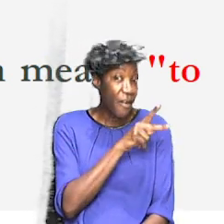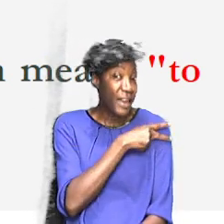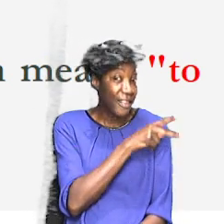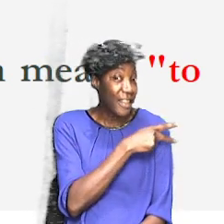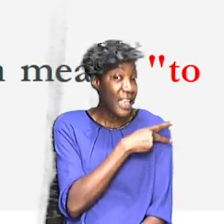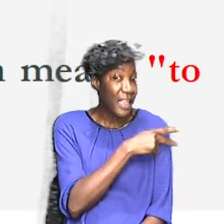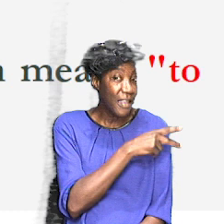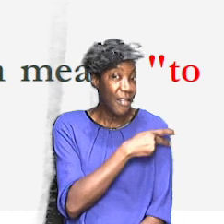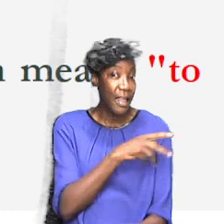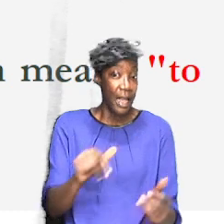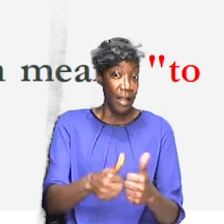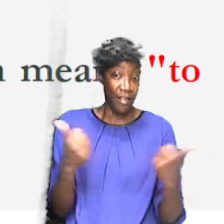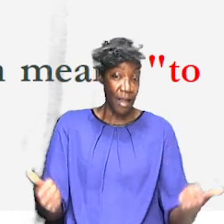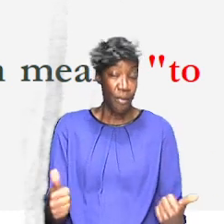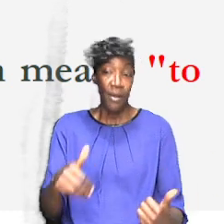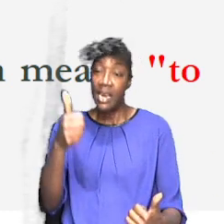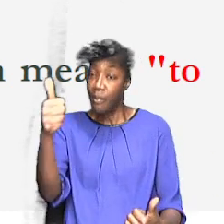themselves